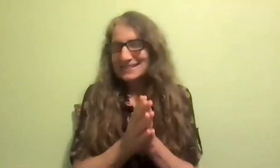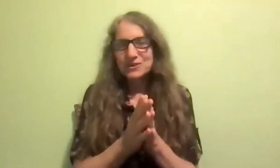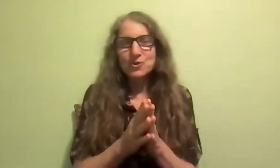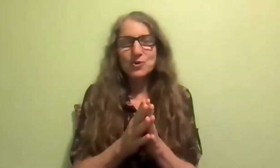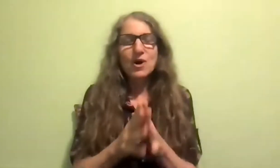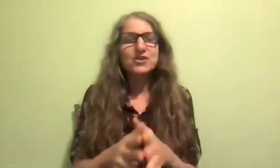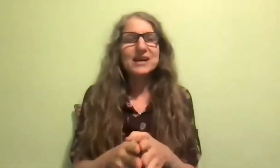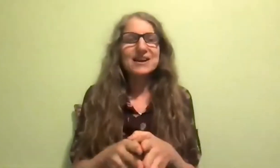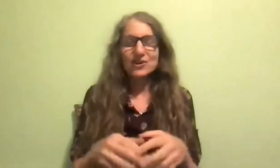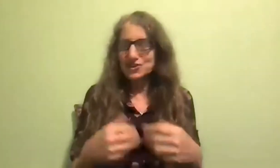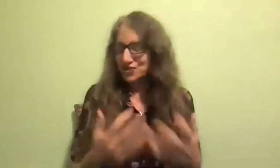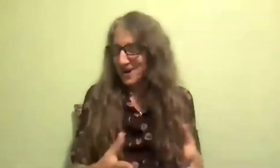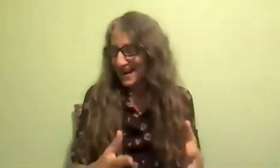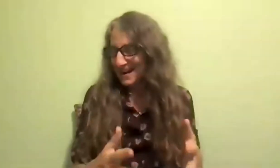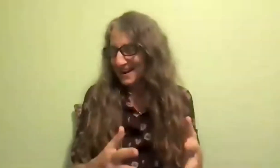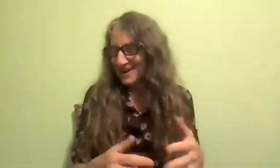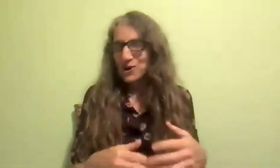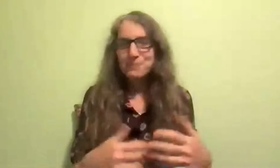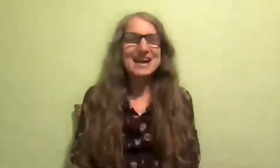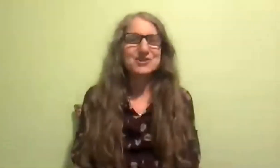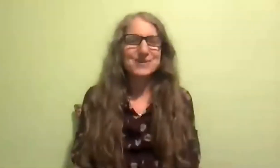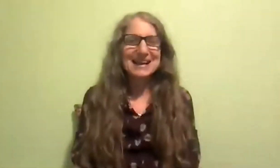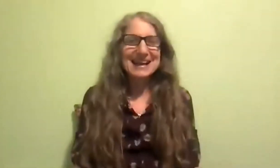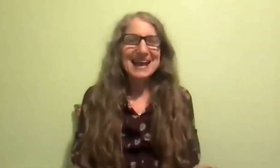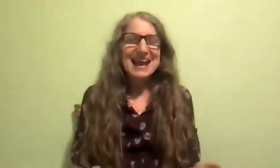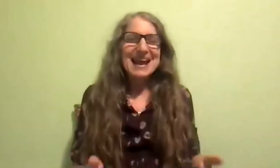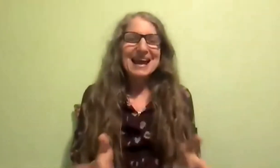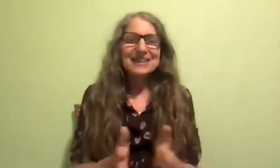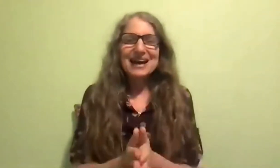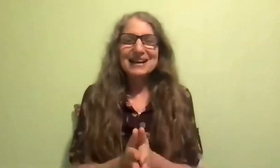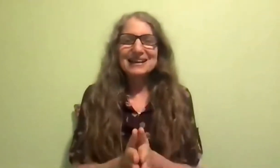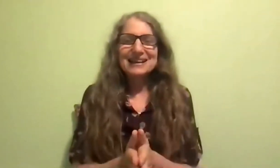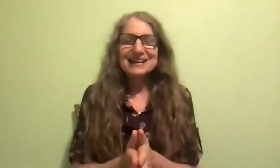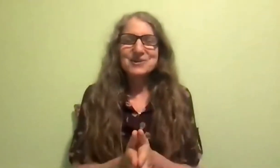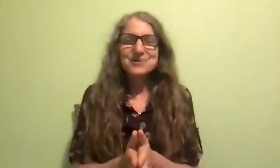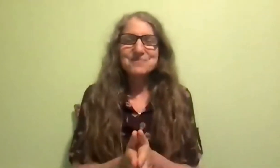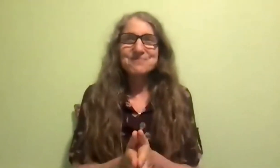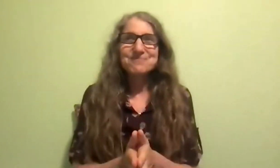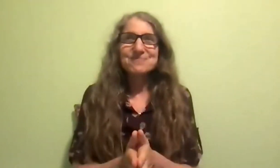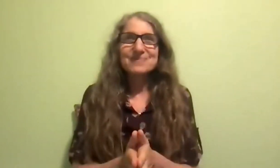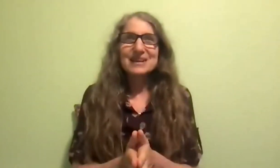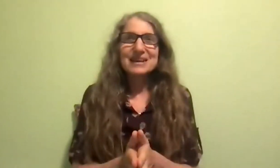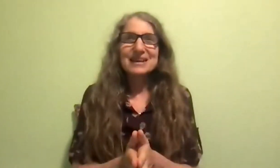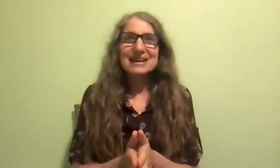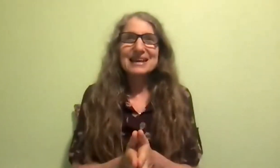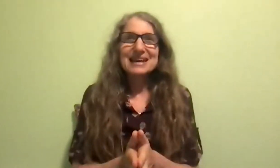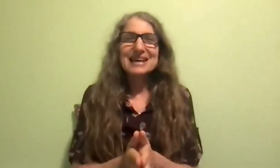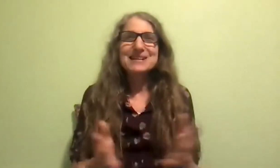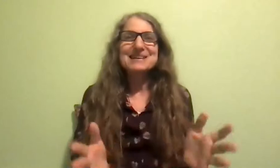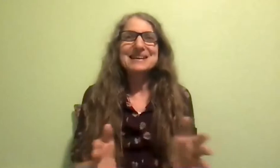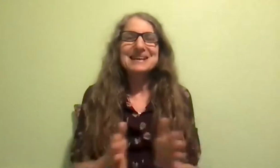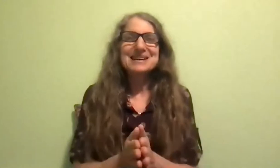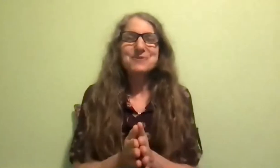means wandering or straying or meandering. And that, you know,